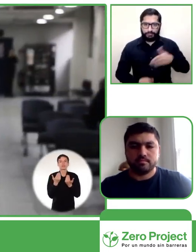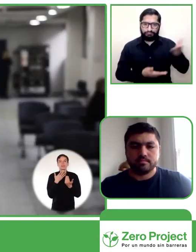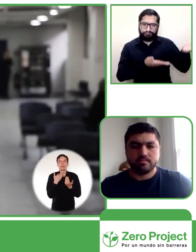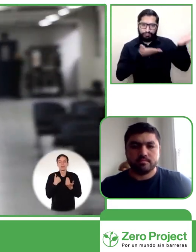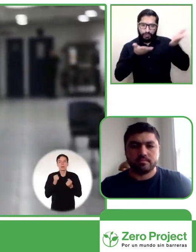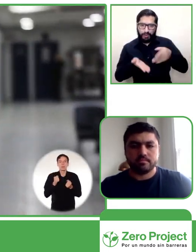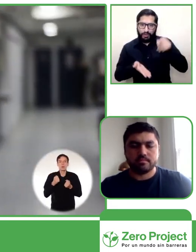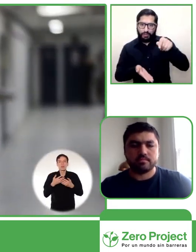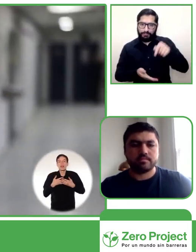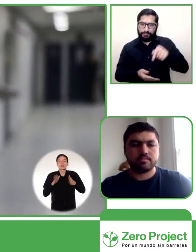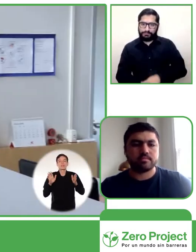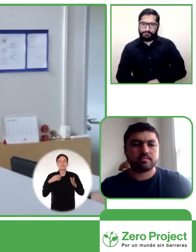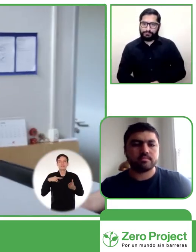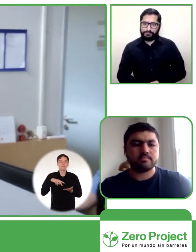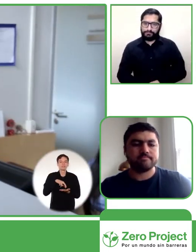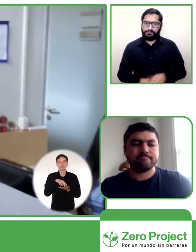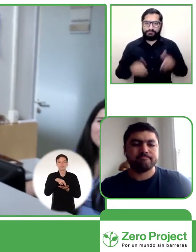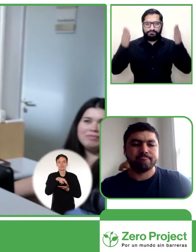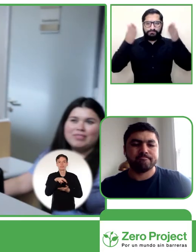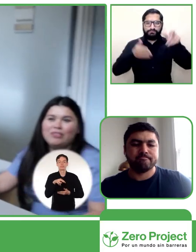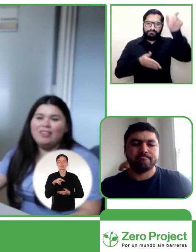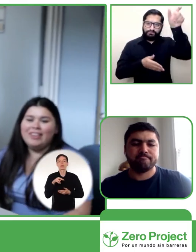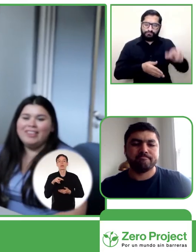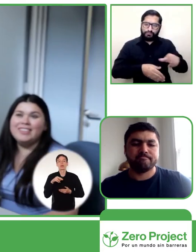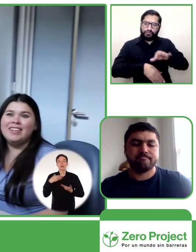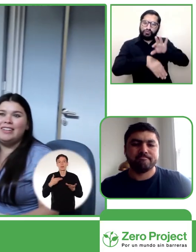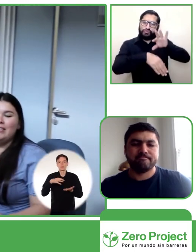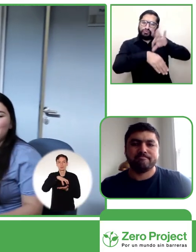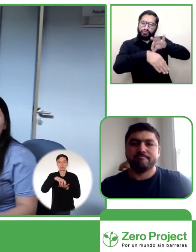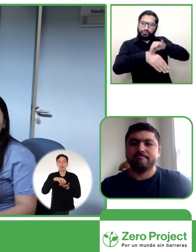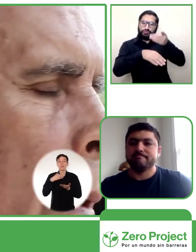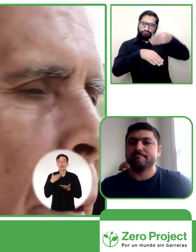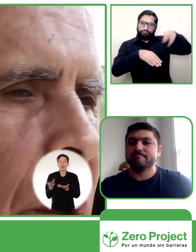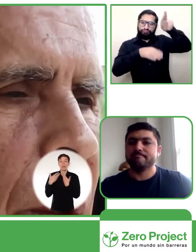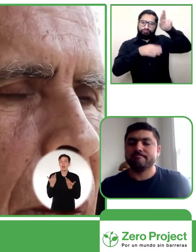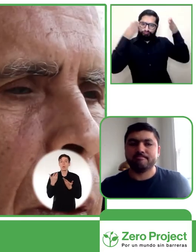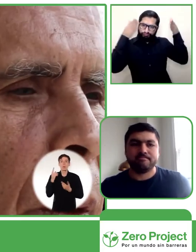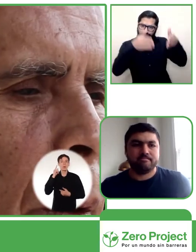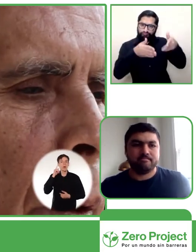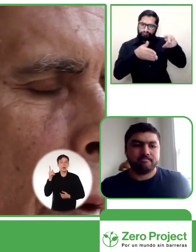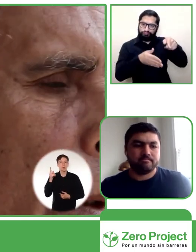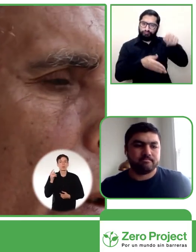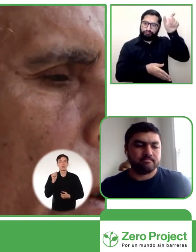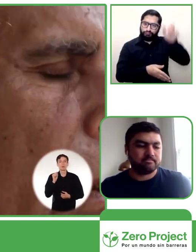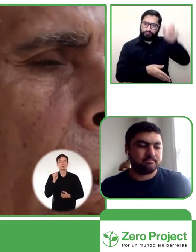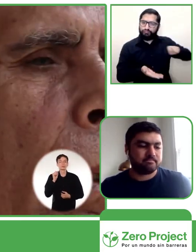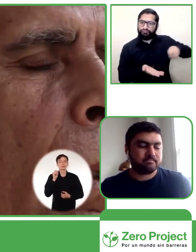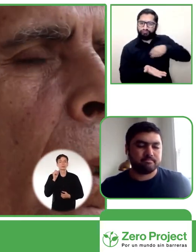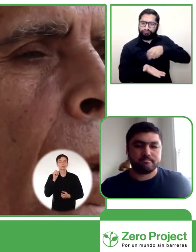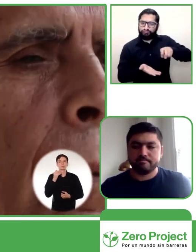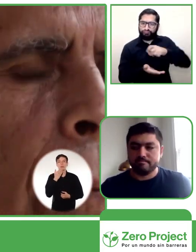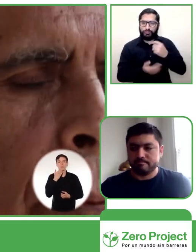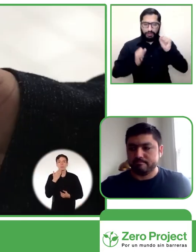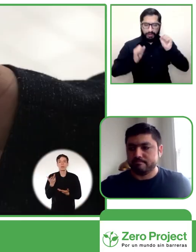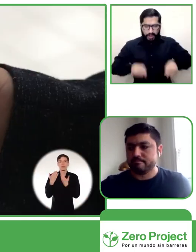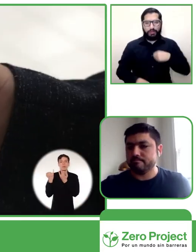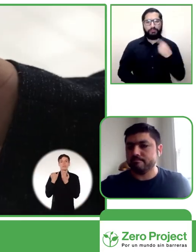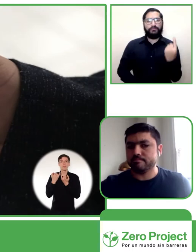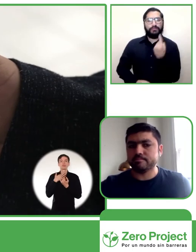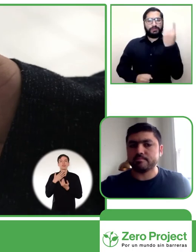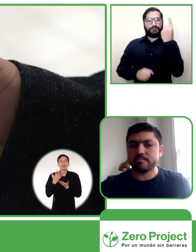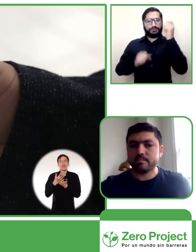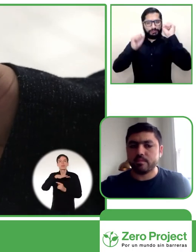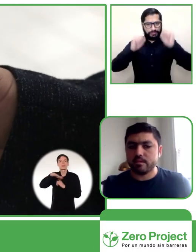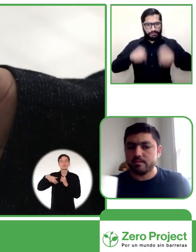San Joaquin. It allows for anyone to have every information available to move autonomously and independently in the